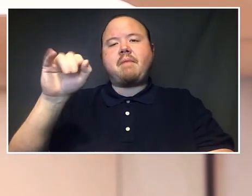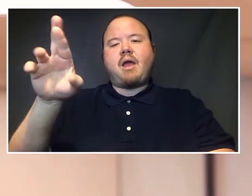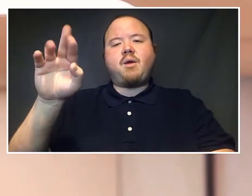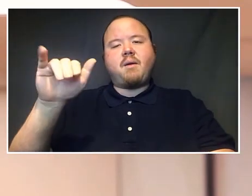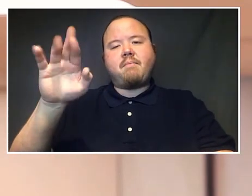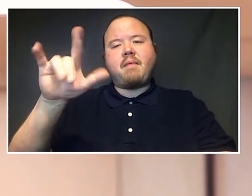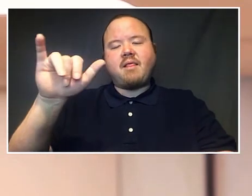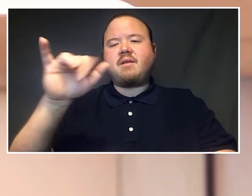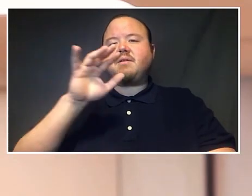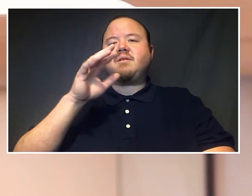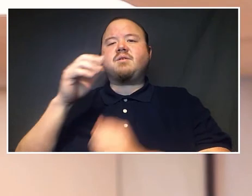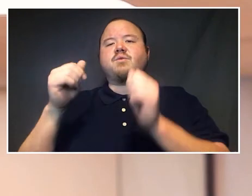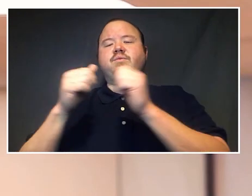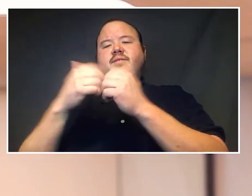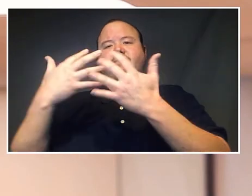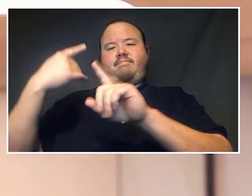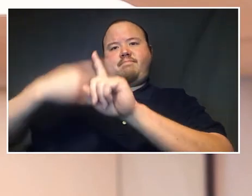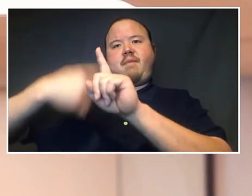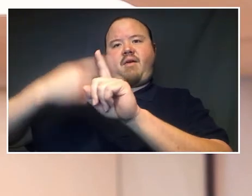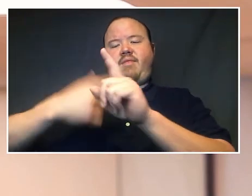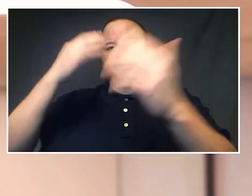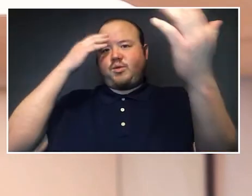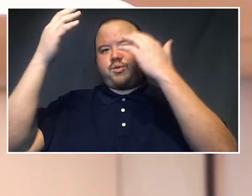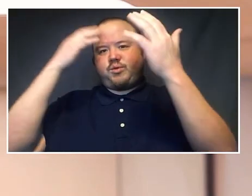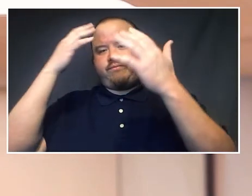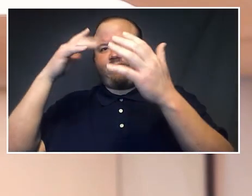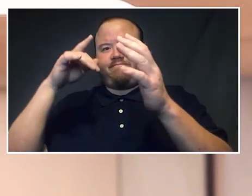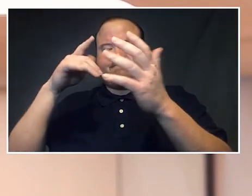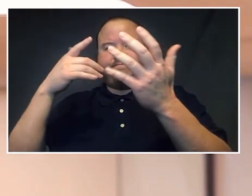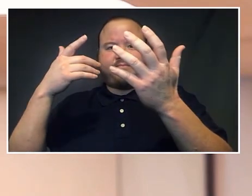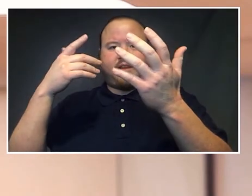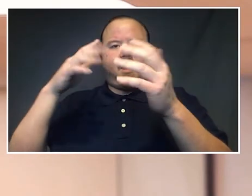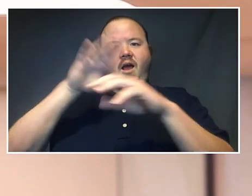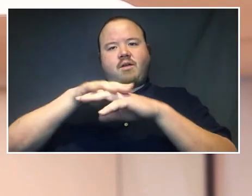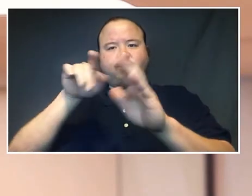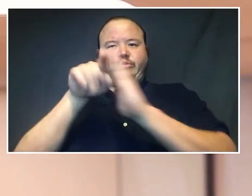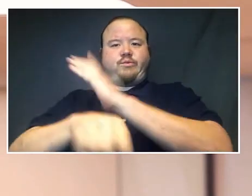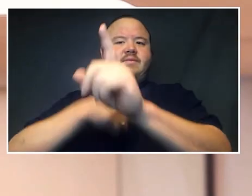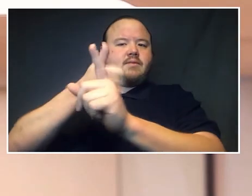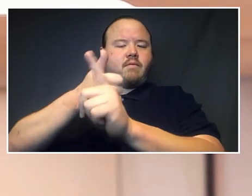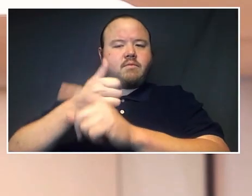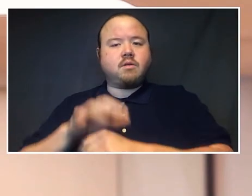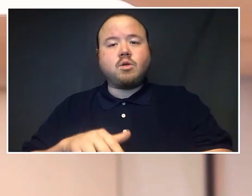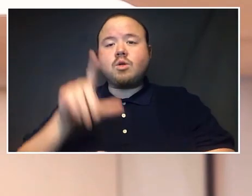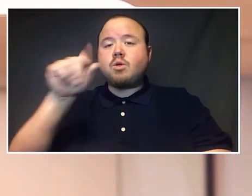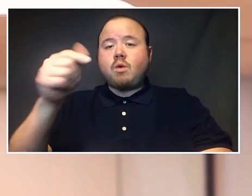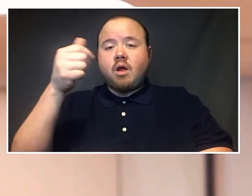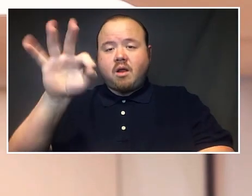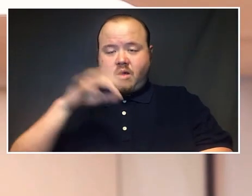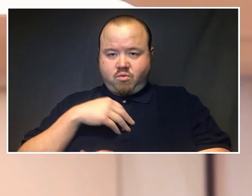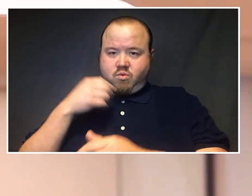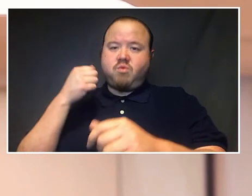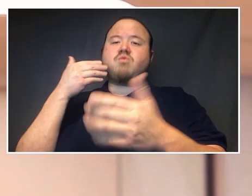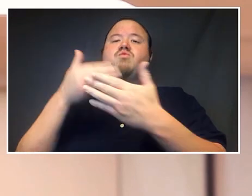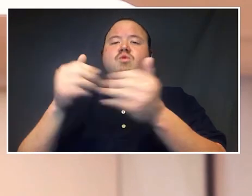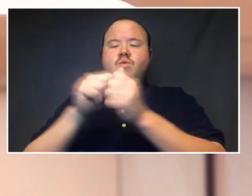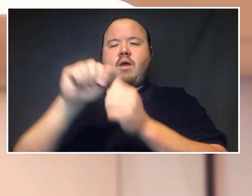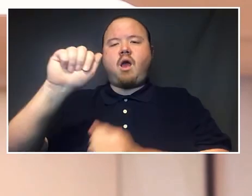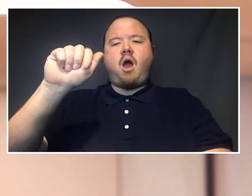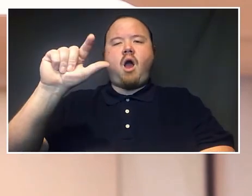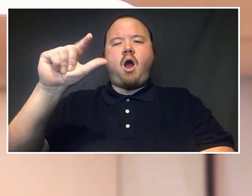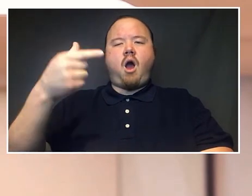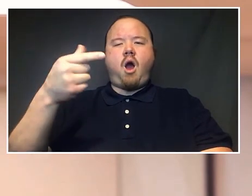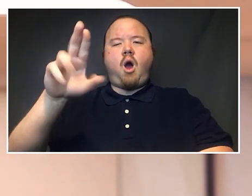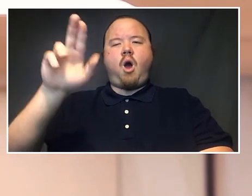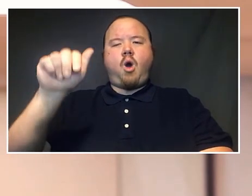about mental health awareness and suicide prevention. We, in the year 2019, worked closely with the Agua Caliente Clippers